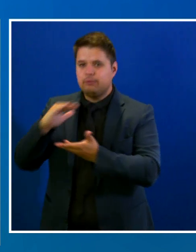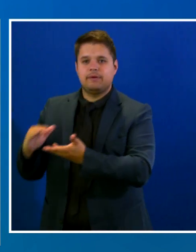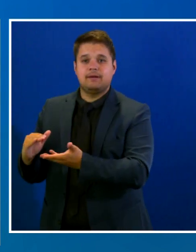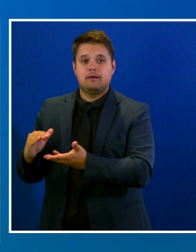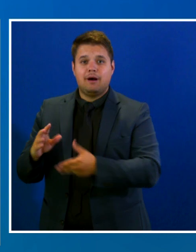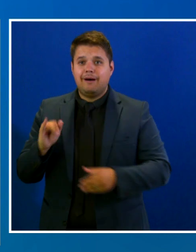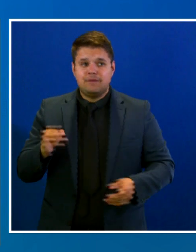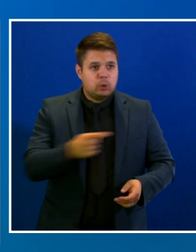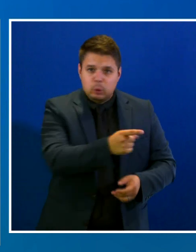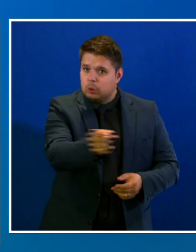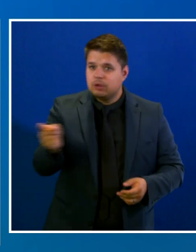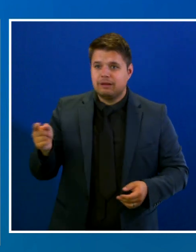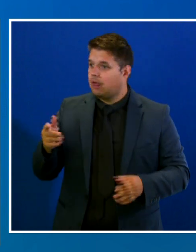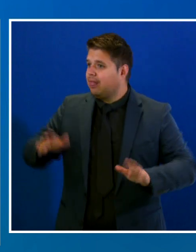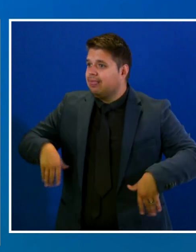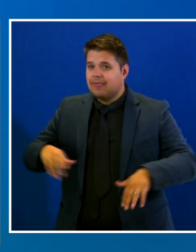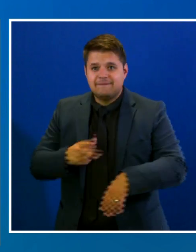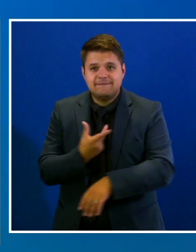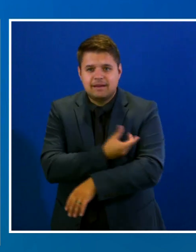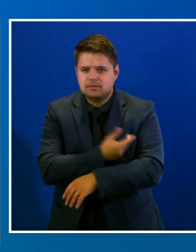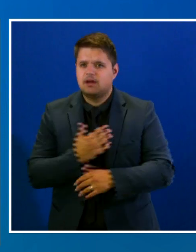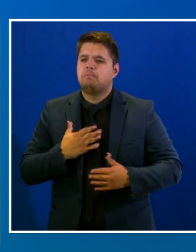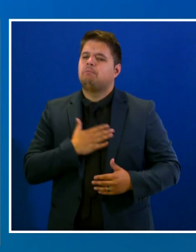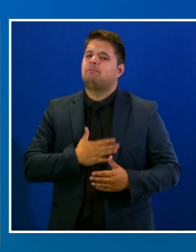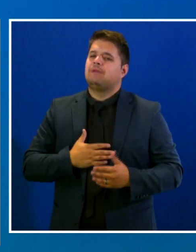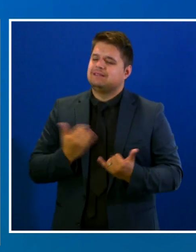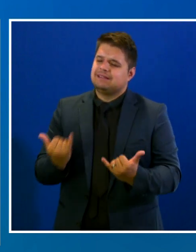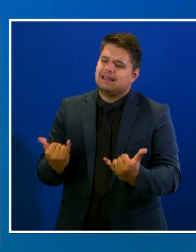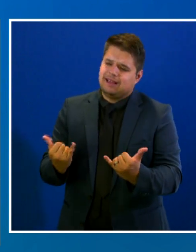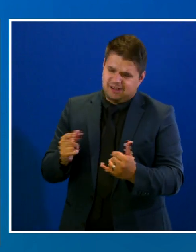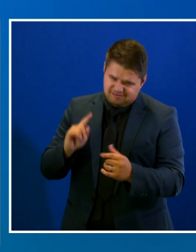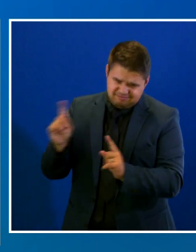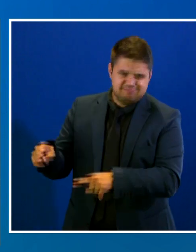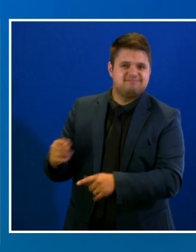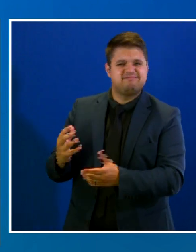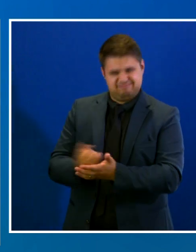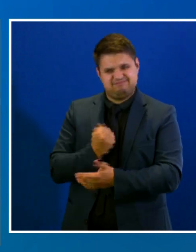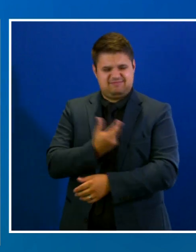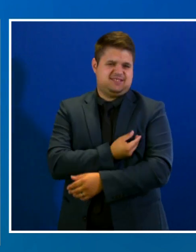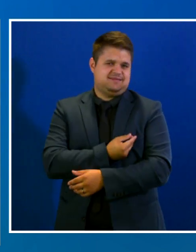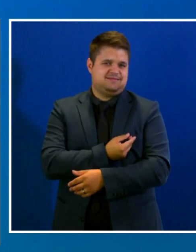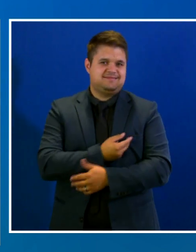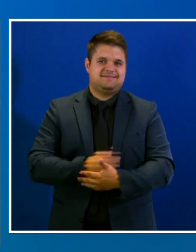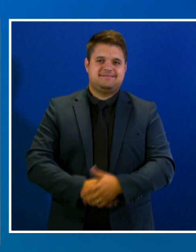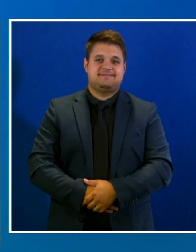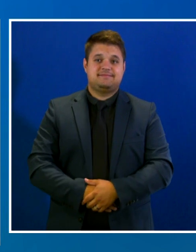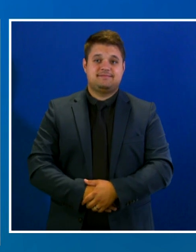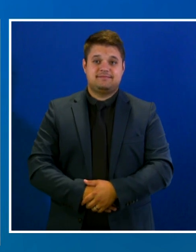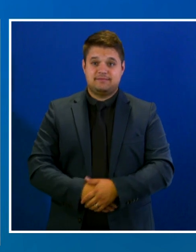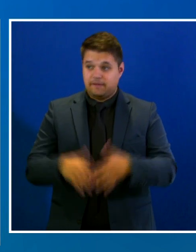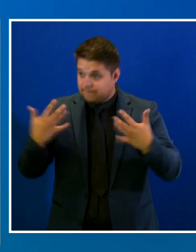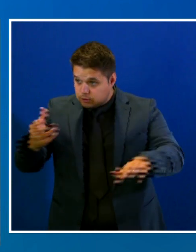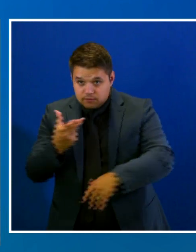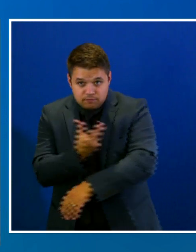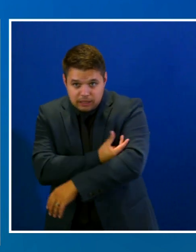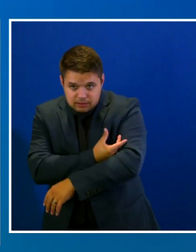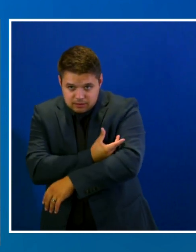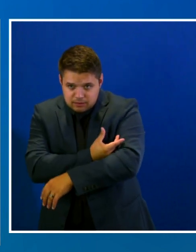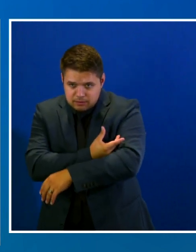vaccinated, now is the time. Once you do, make sure to encourage your family,